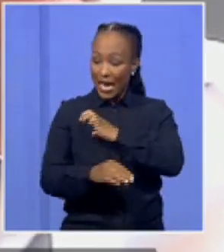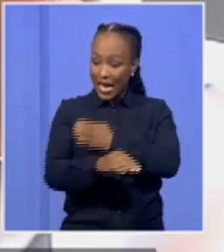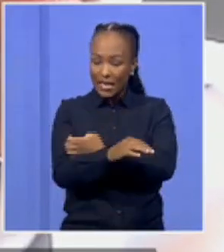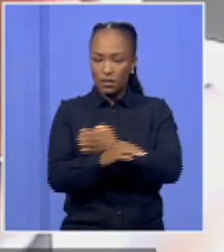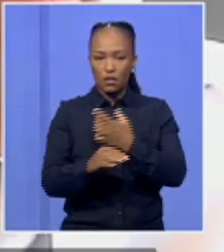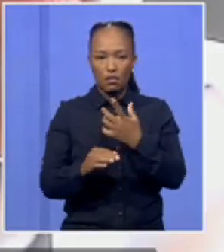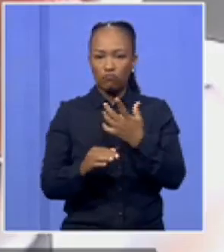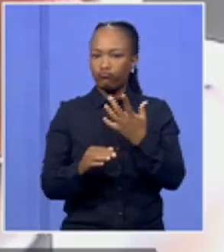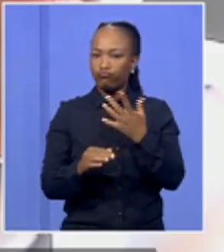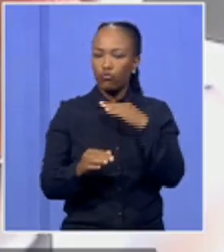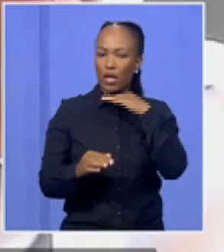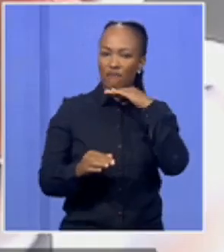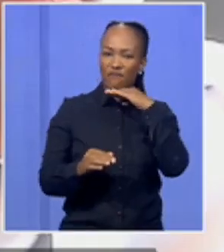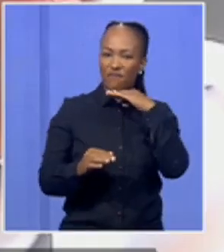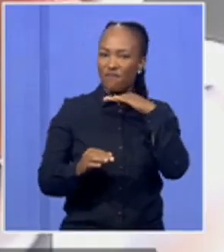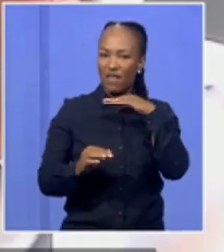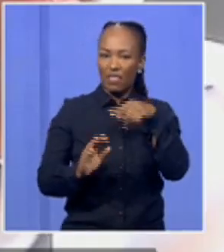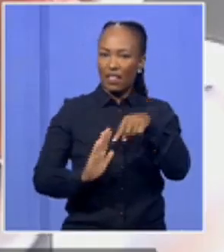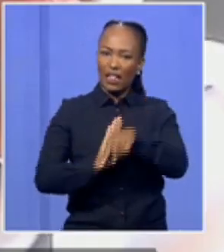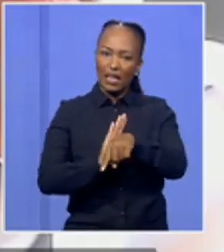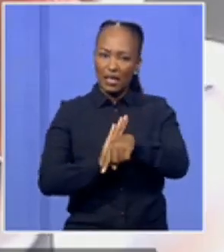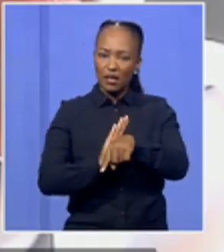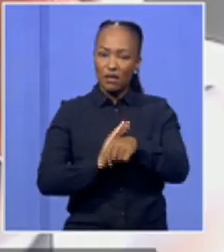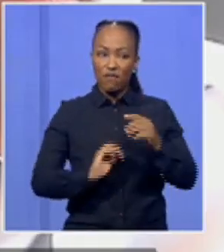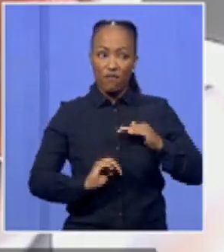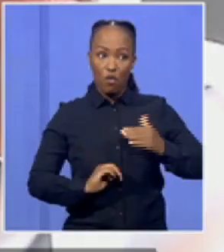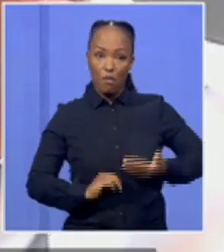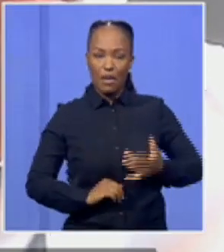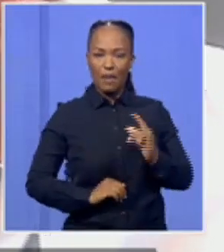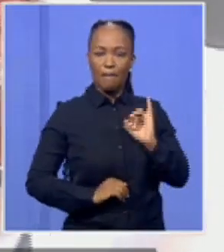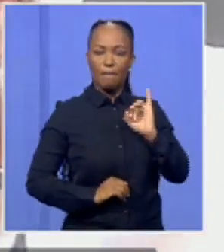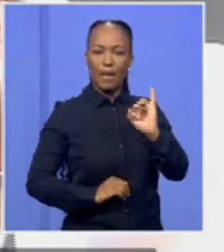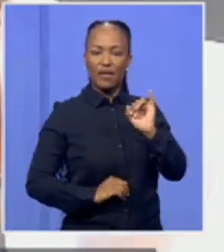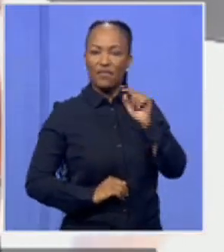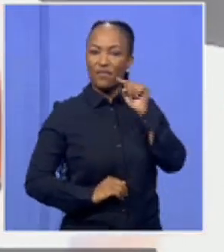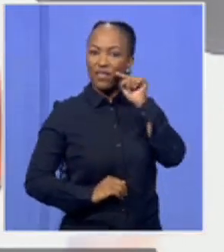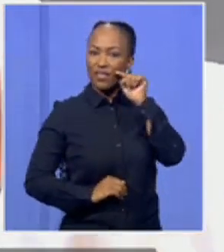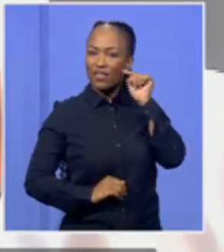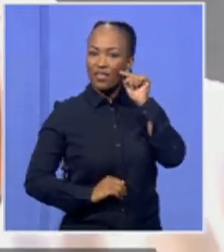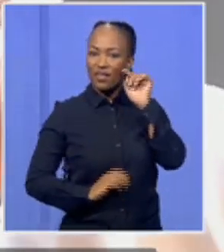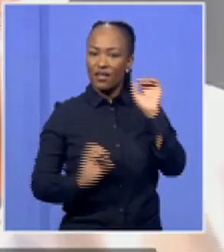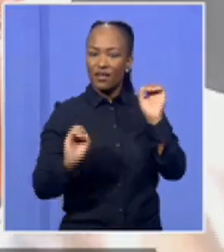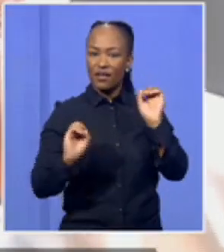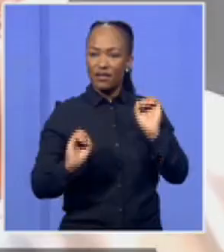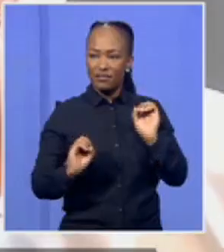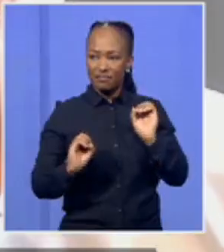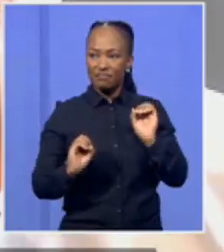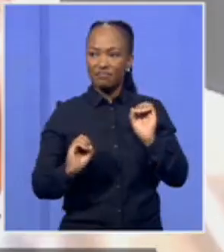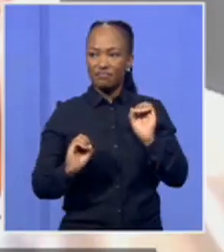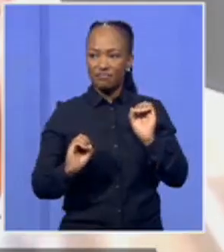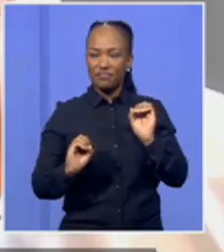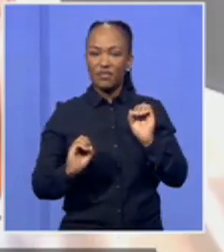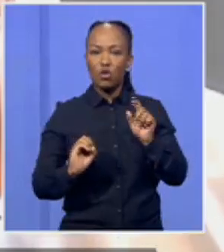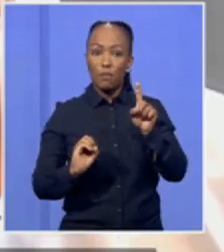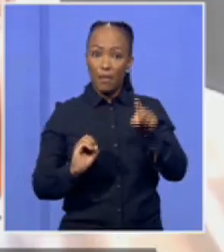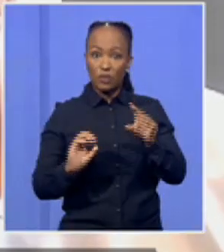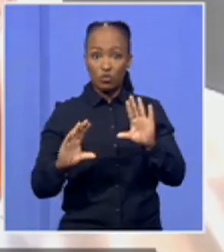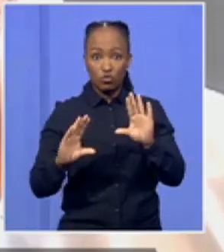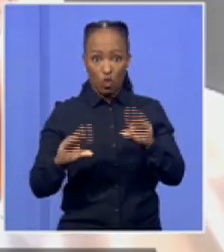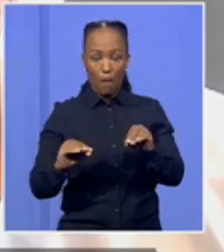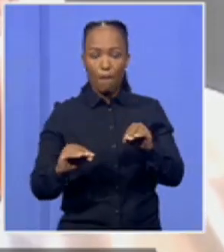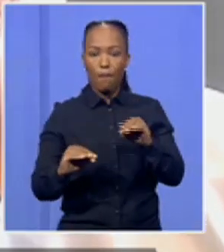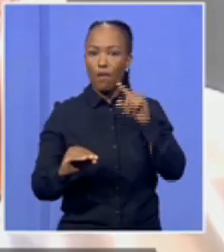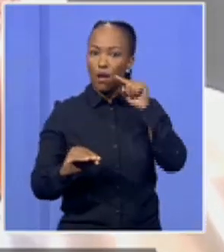this is really bad for women, and if they lose the menstruation, this is normalized nowadays, but we really should stop doing this. This is not good for your